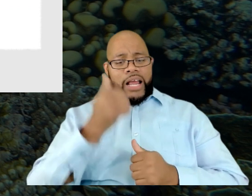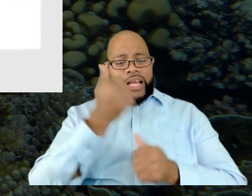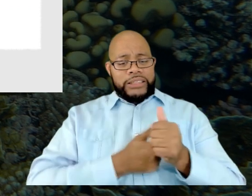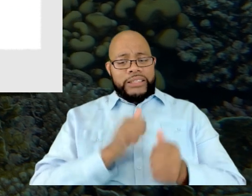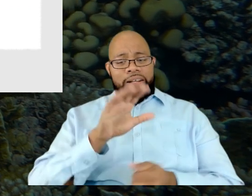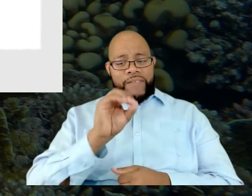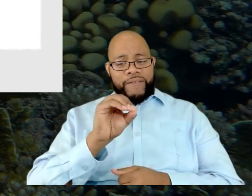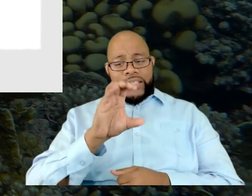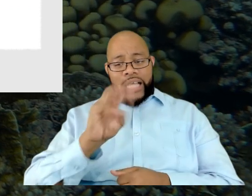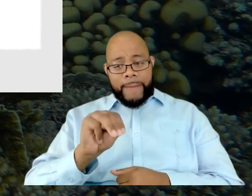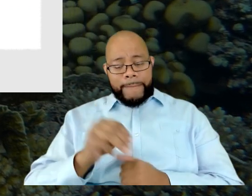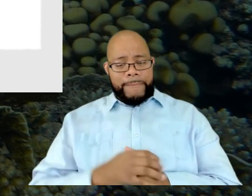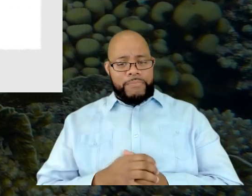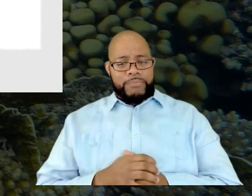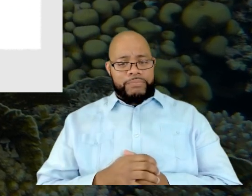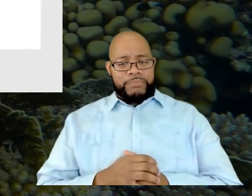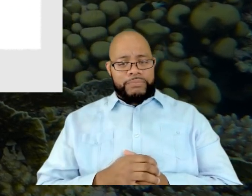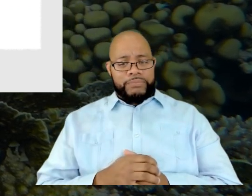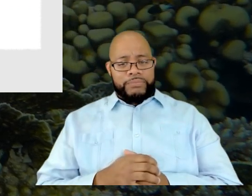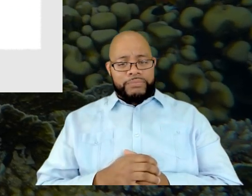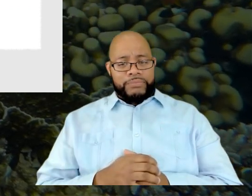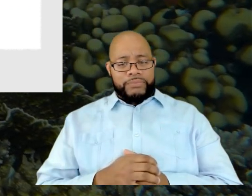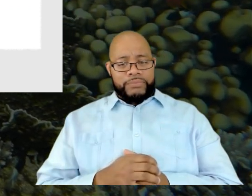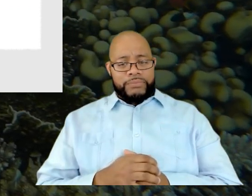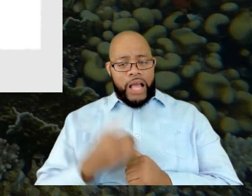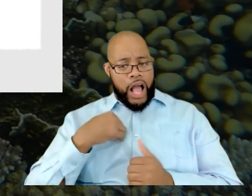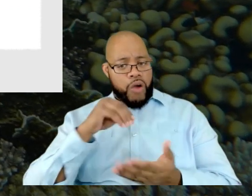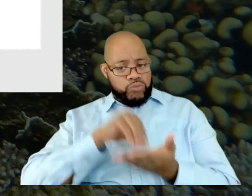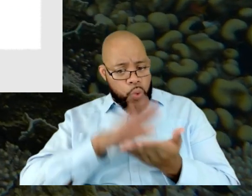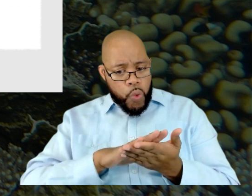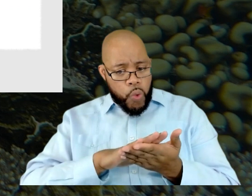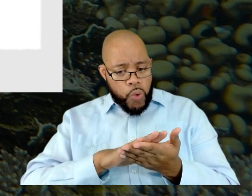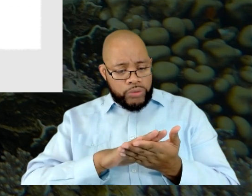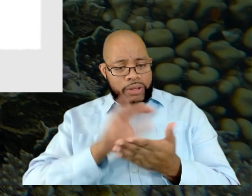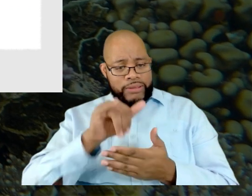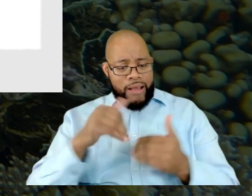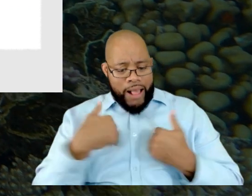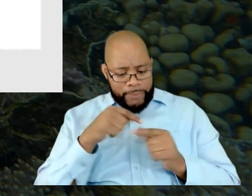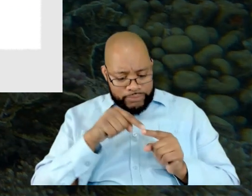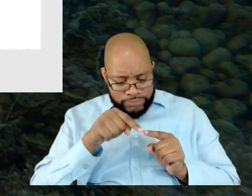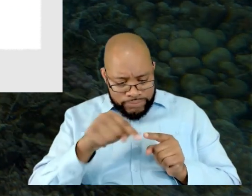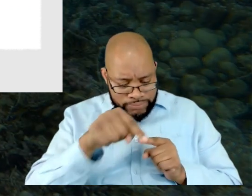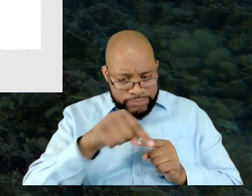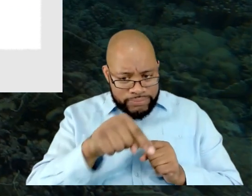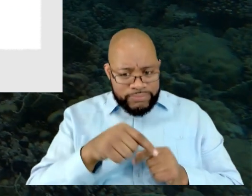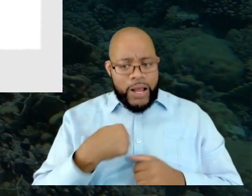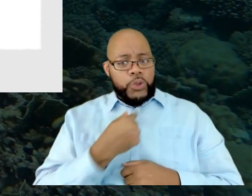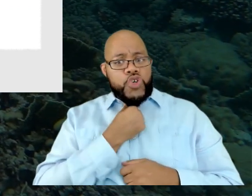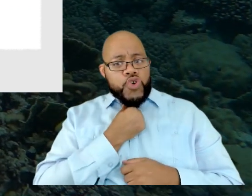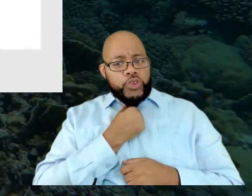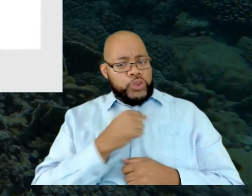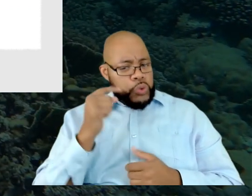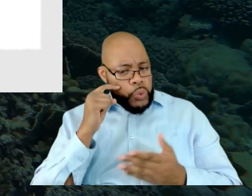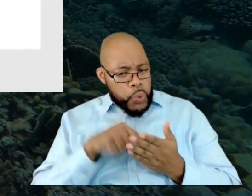50 centimeters, I would record the benthic component. I was curious to